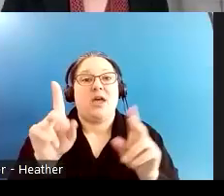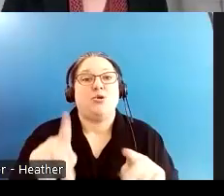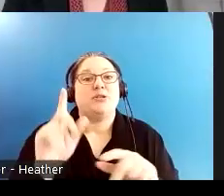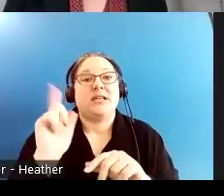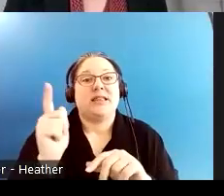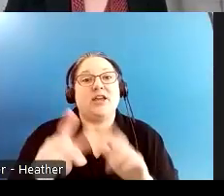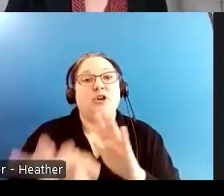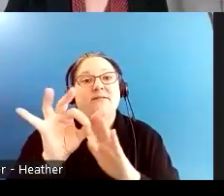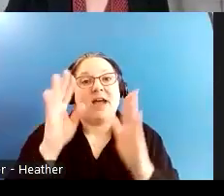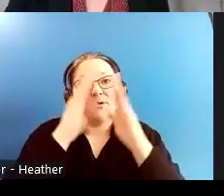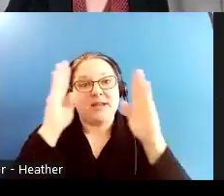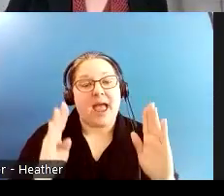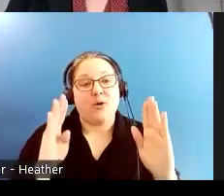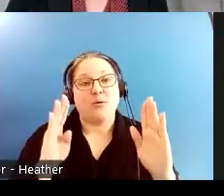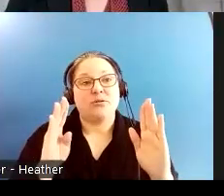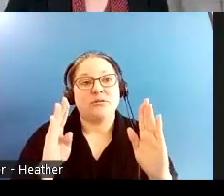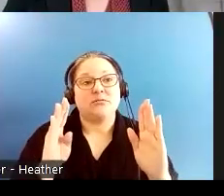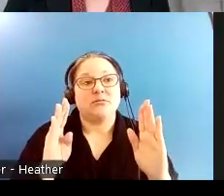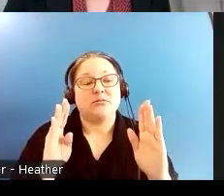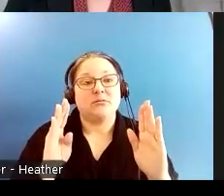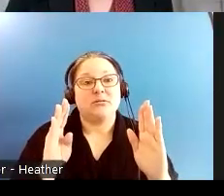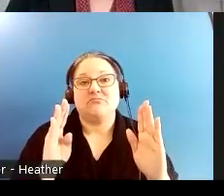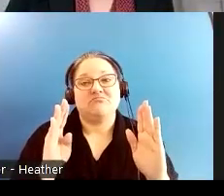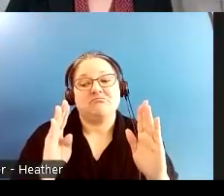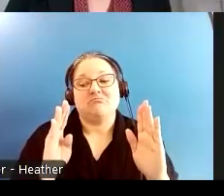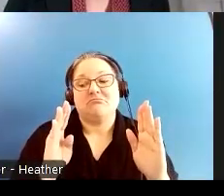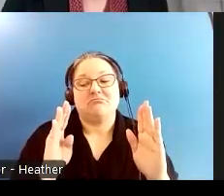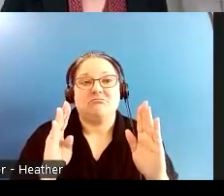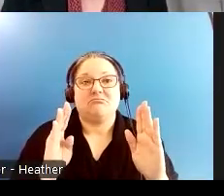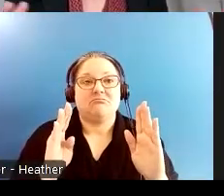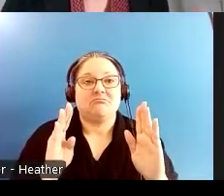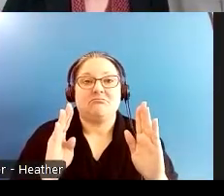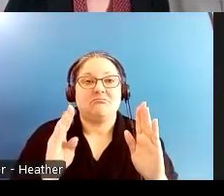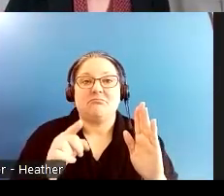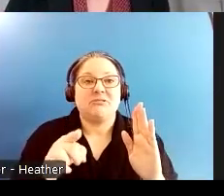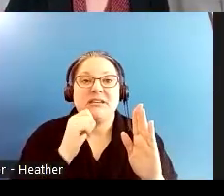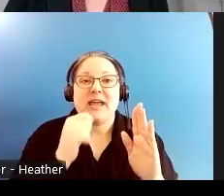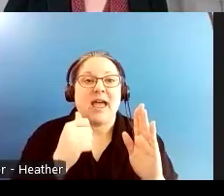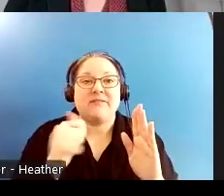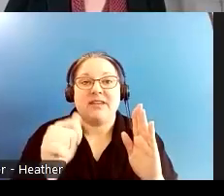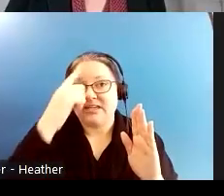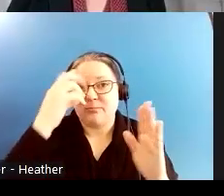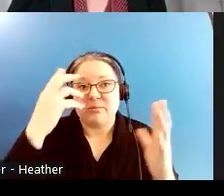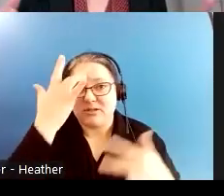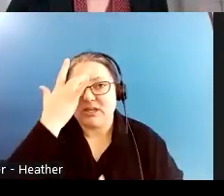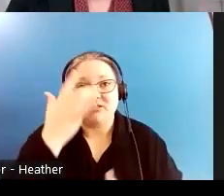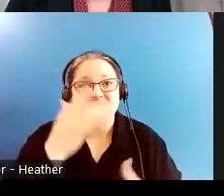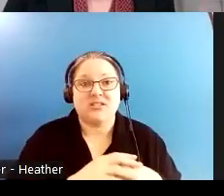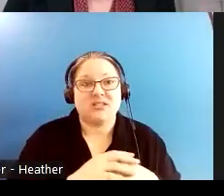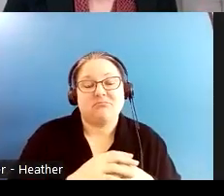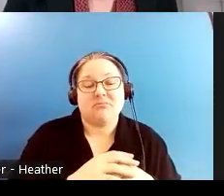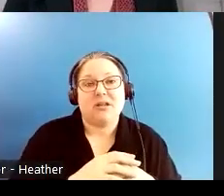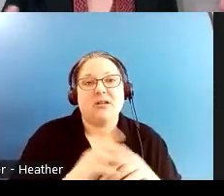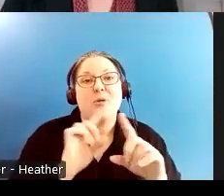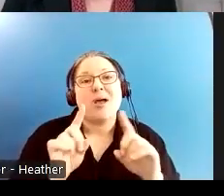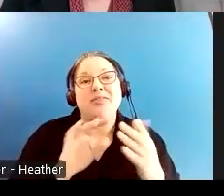housed and didn't actually exhibit any further signs of hoarding disorder or mental illness once he was housed. Meanwhile, the city had